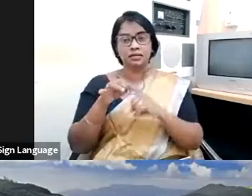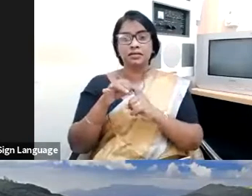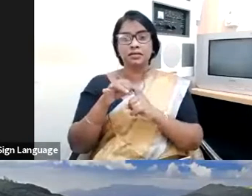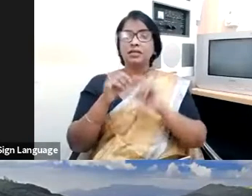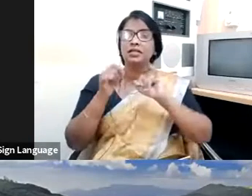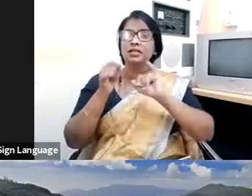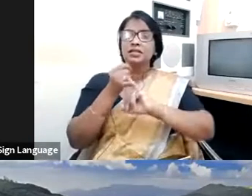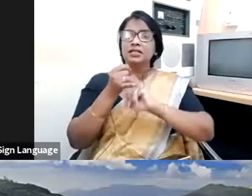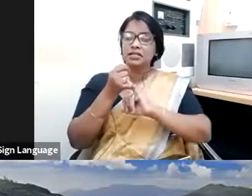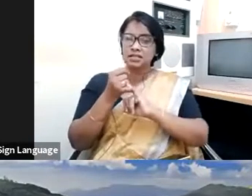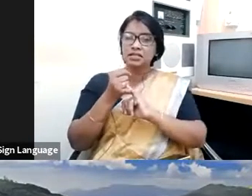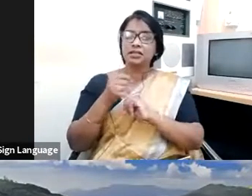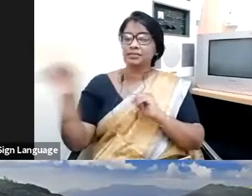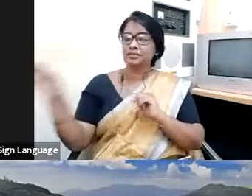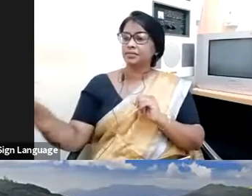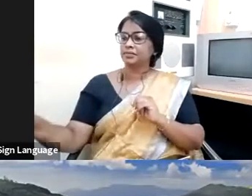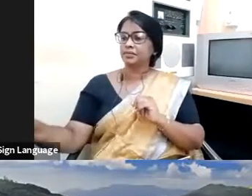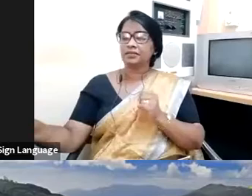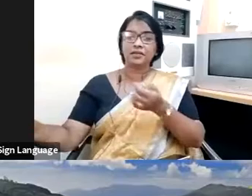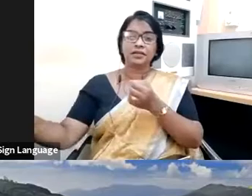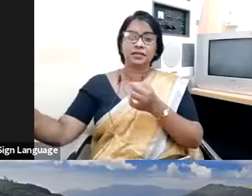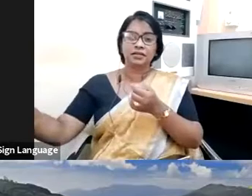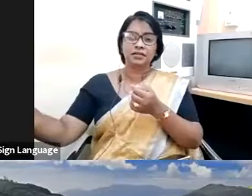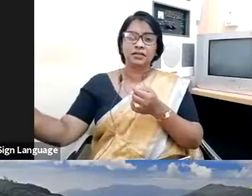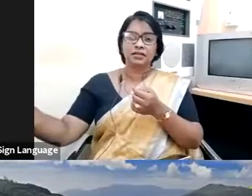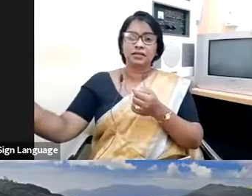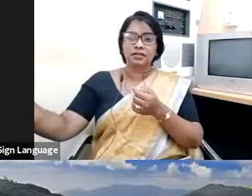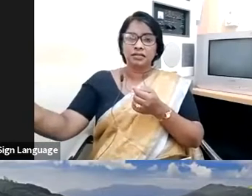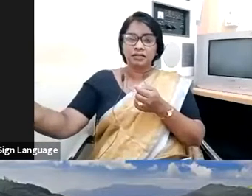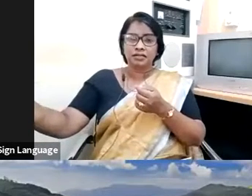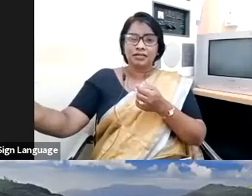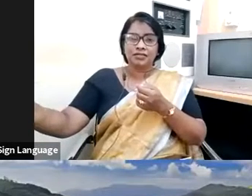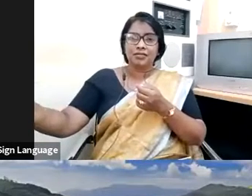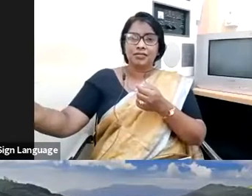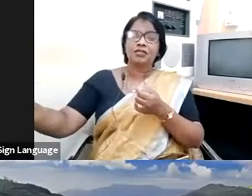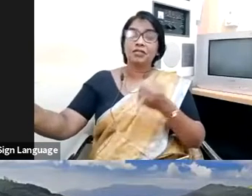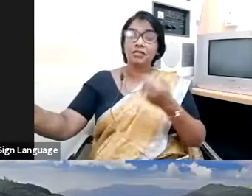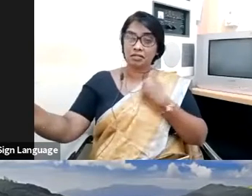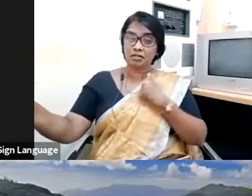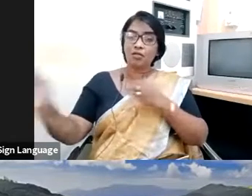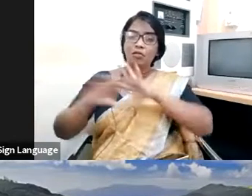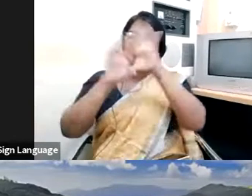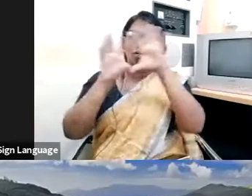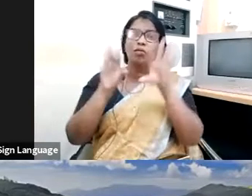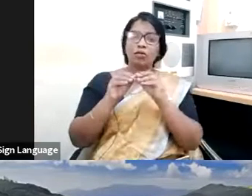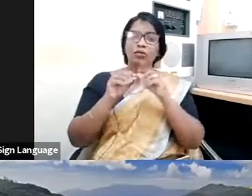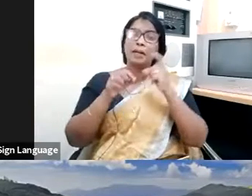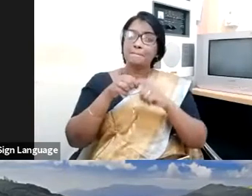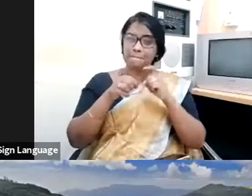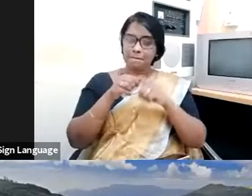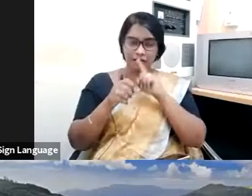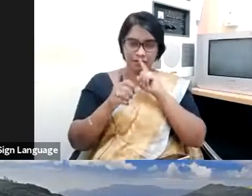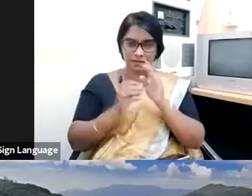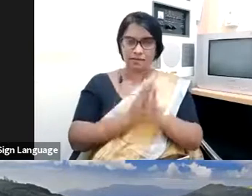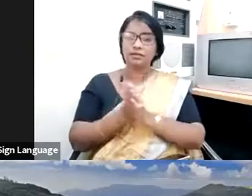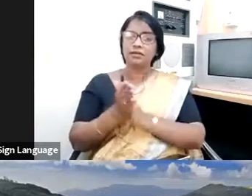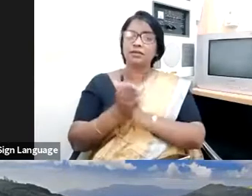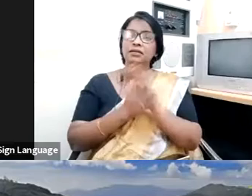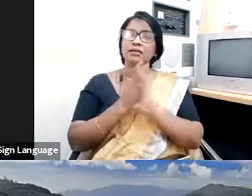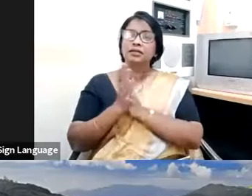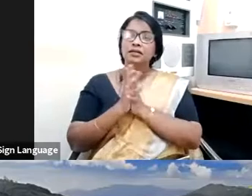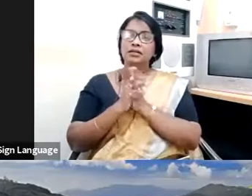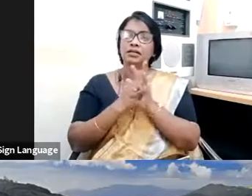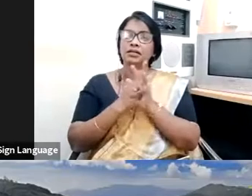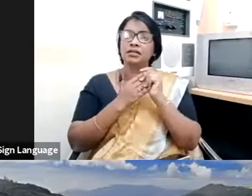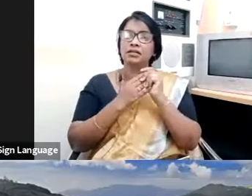she says, I want to pose a general question to the panel. The president of Sri Lanka made a public commitment for no more